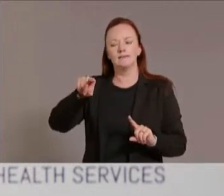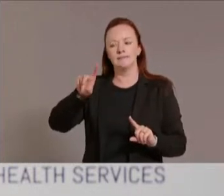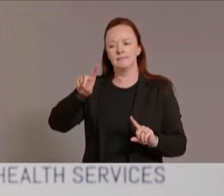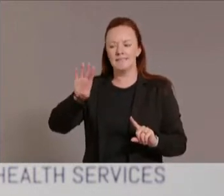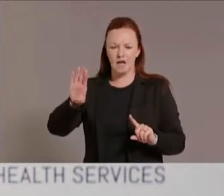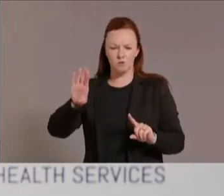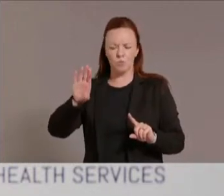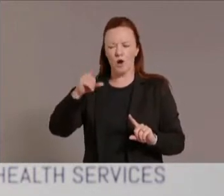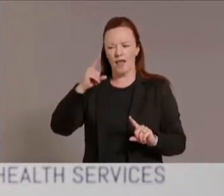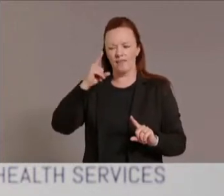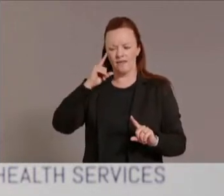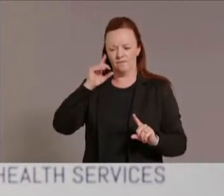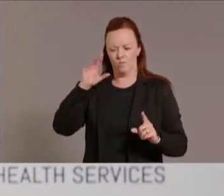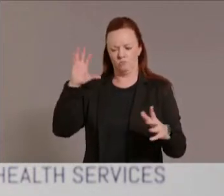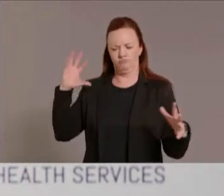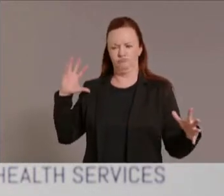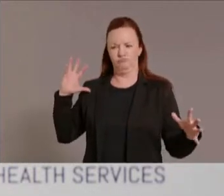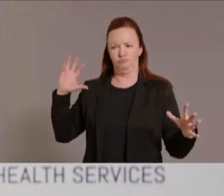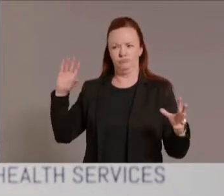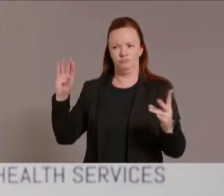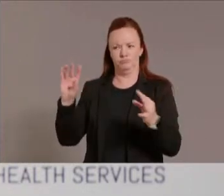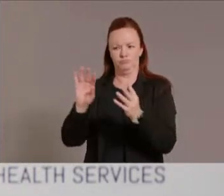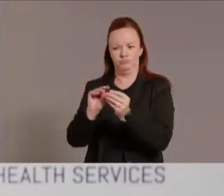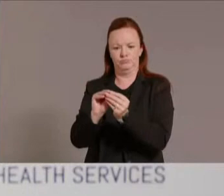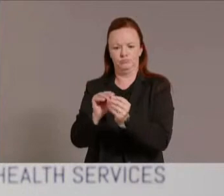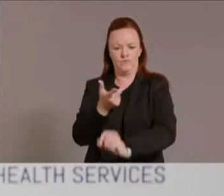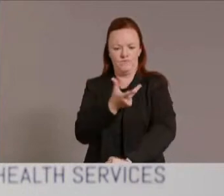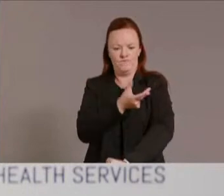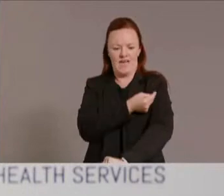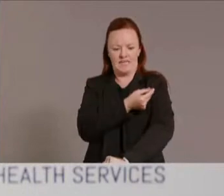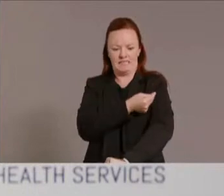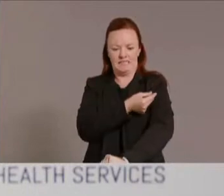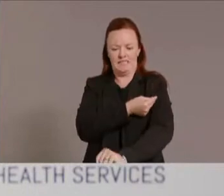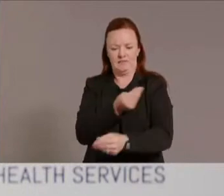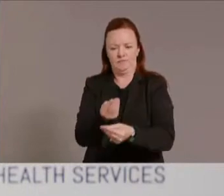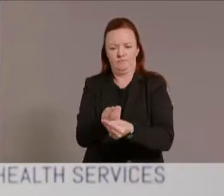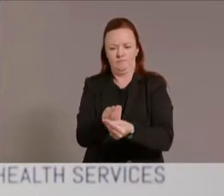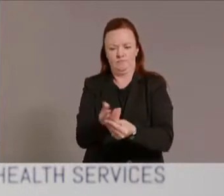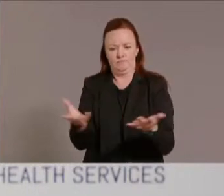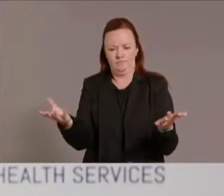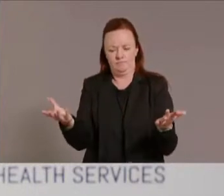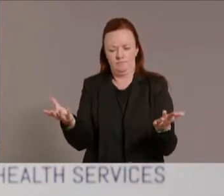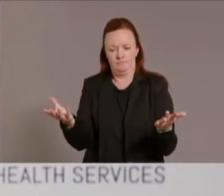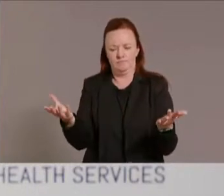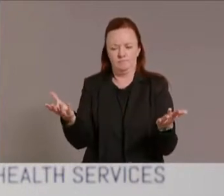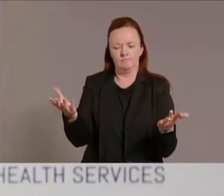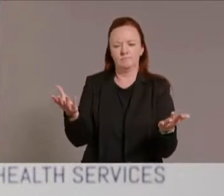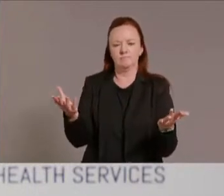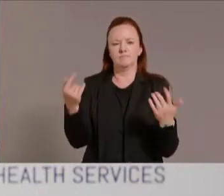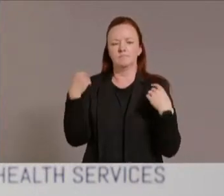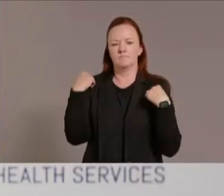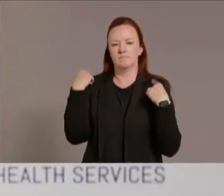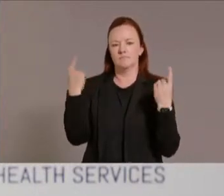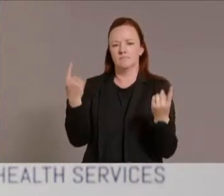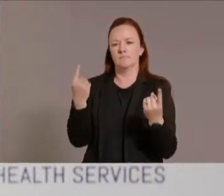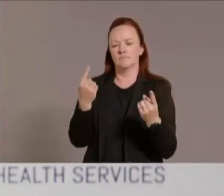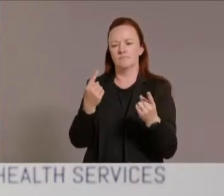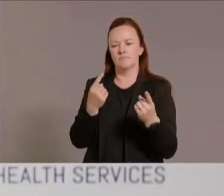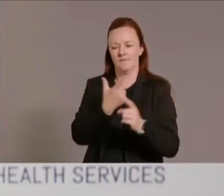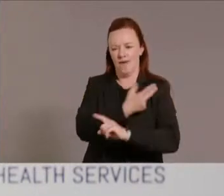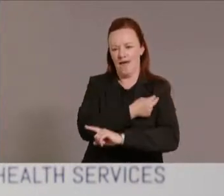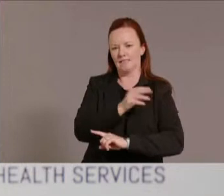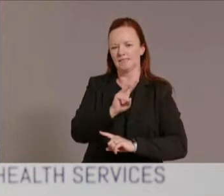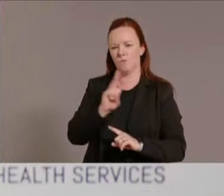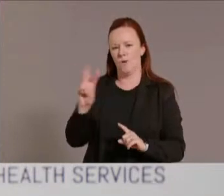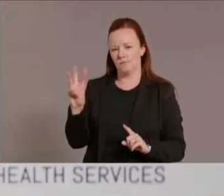think, the entirety of the vaccine administration the life of the vaccine administration page,